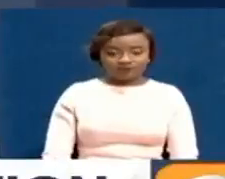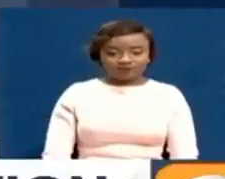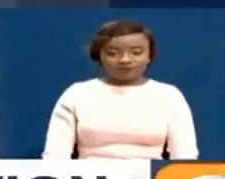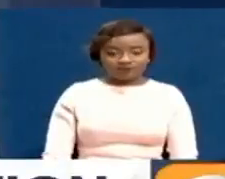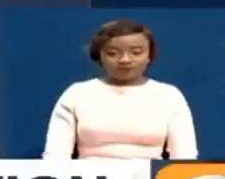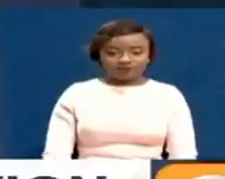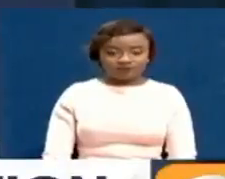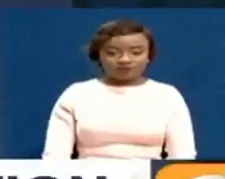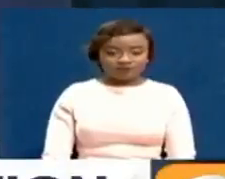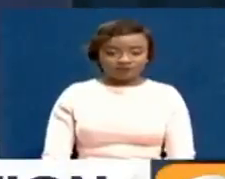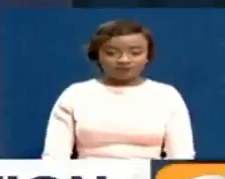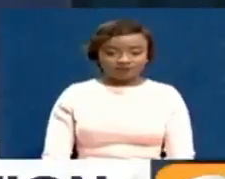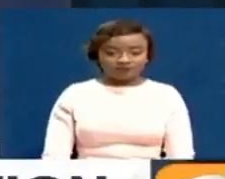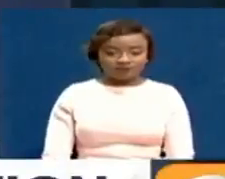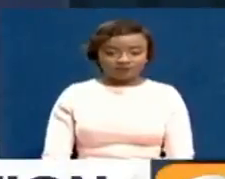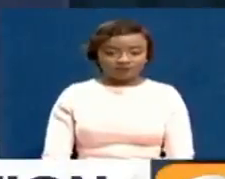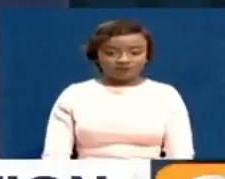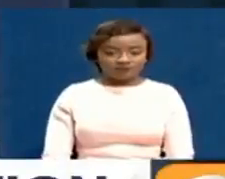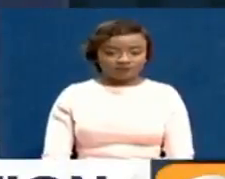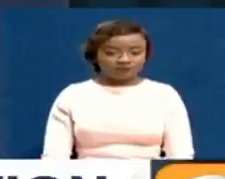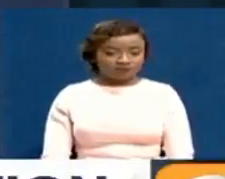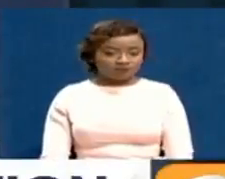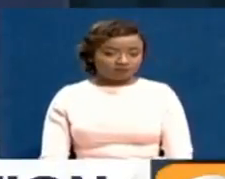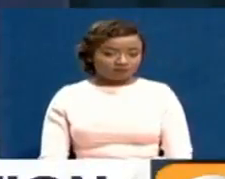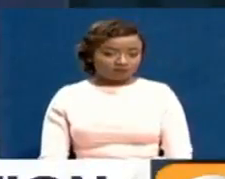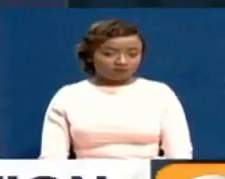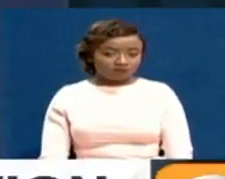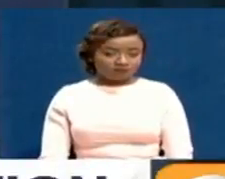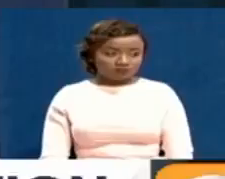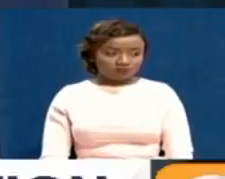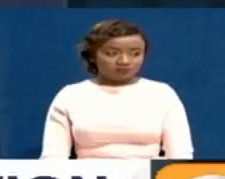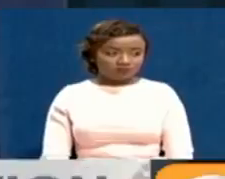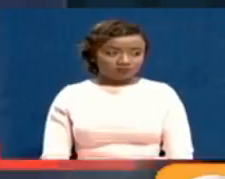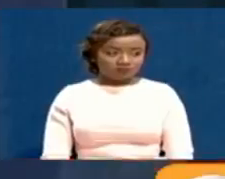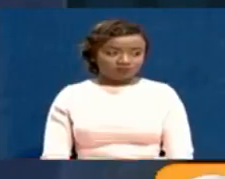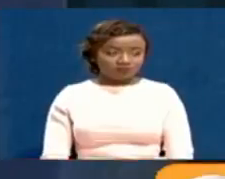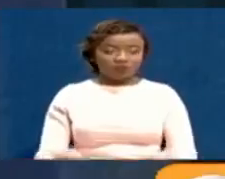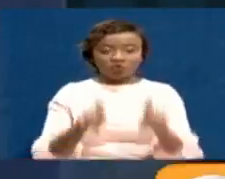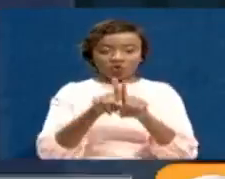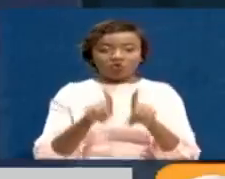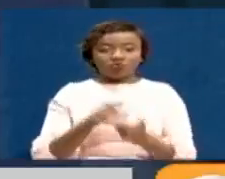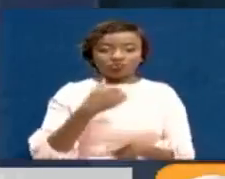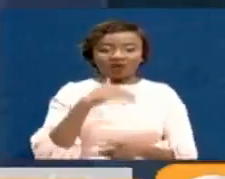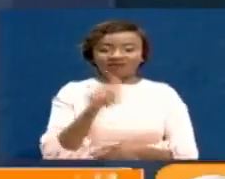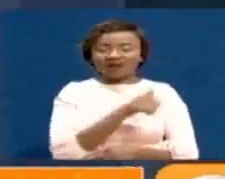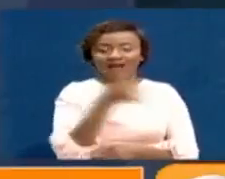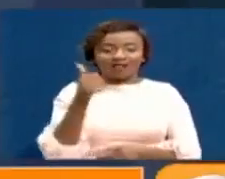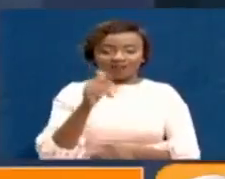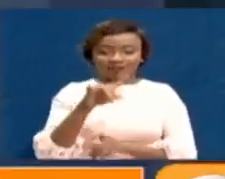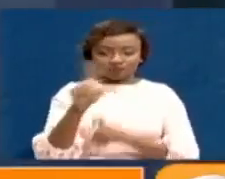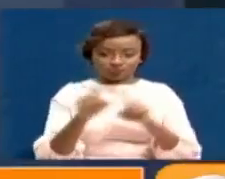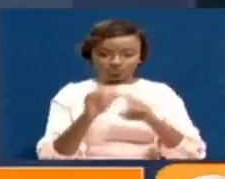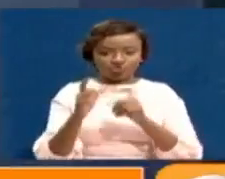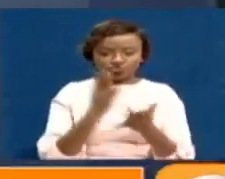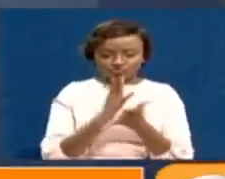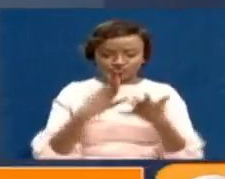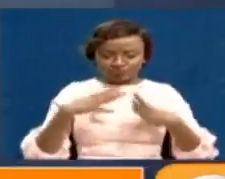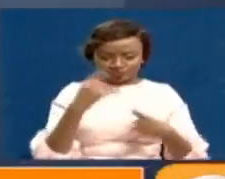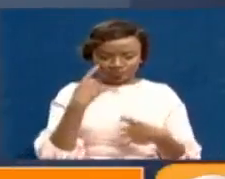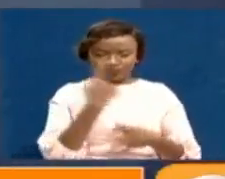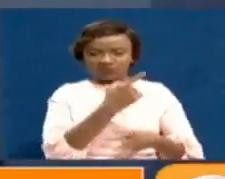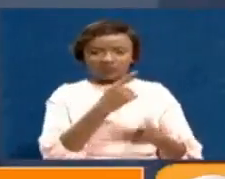Thank you very much. So I ask Bill a question that probably some of you are thinking of if you're totally into that world, which I find to be very